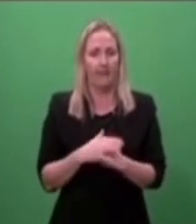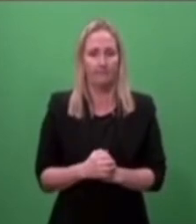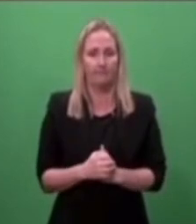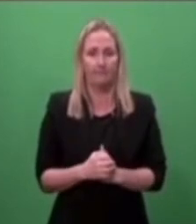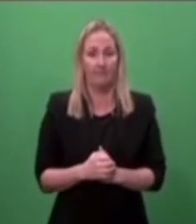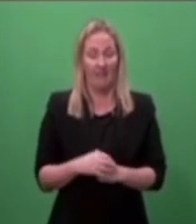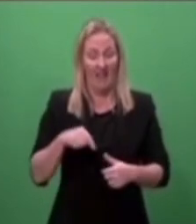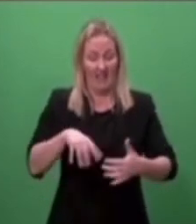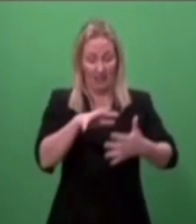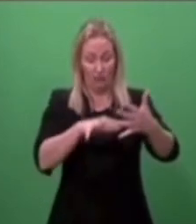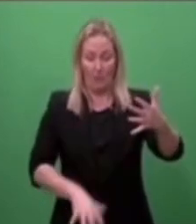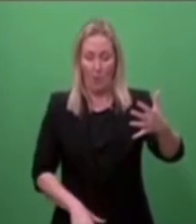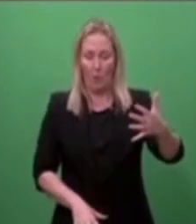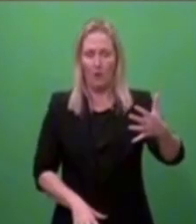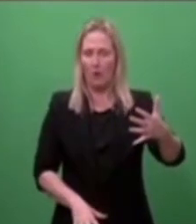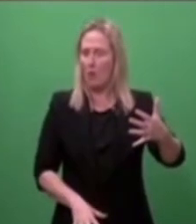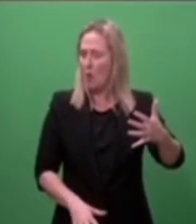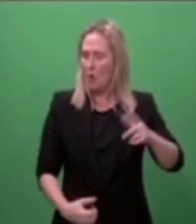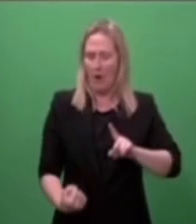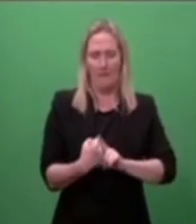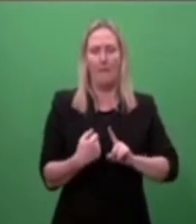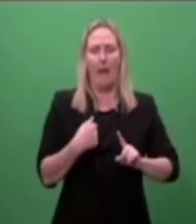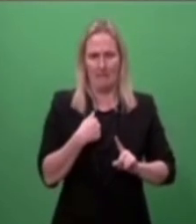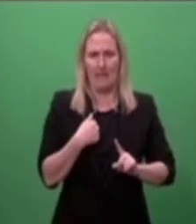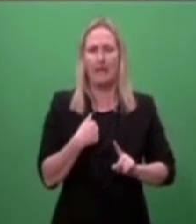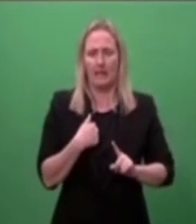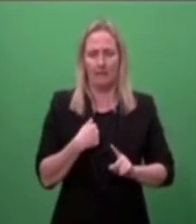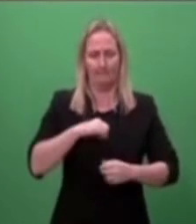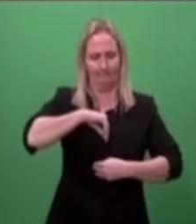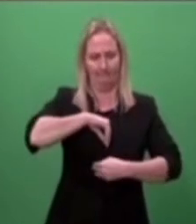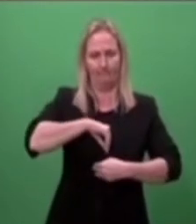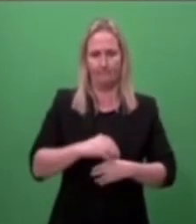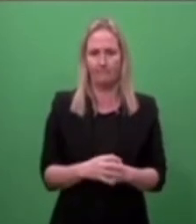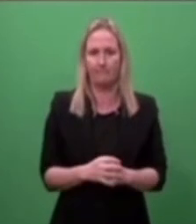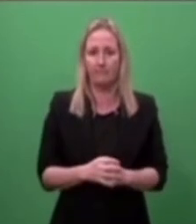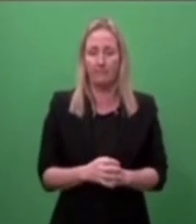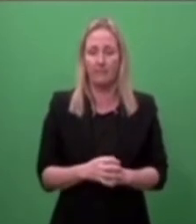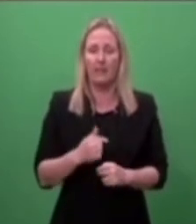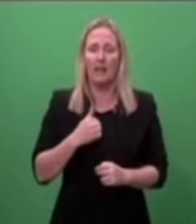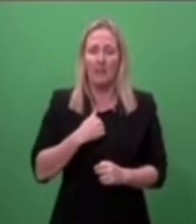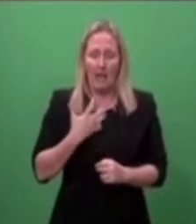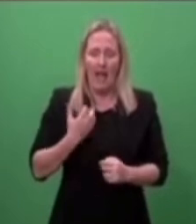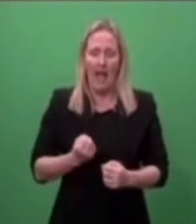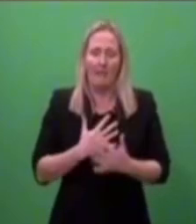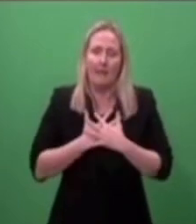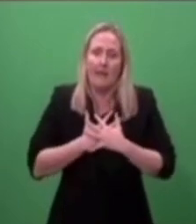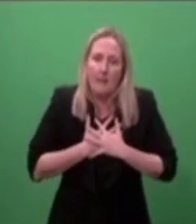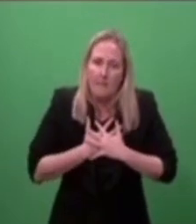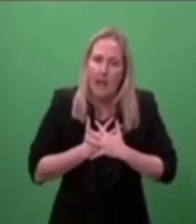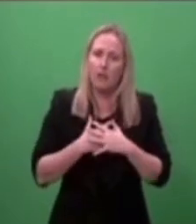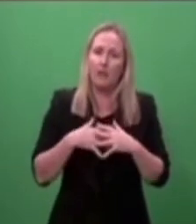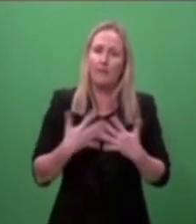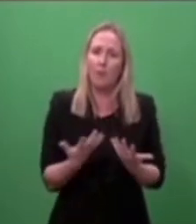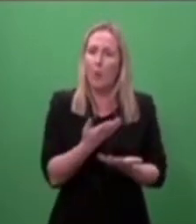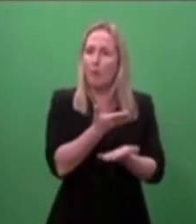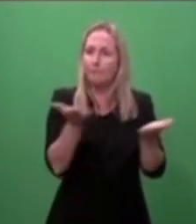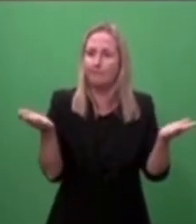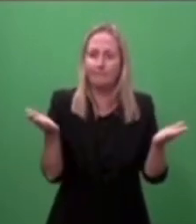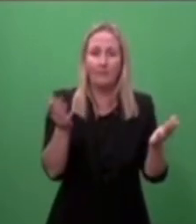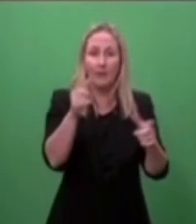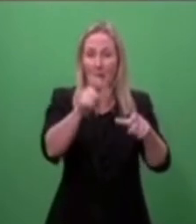me deeply. I am filled with compassion for the hardships and the trauma that so many have